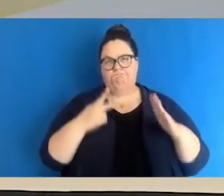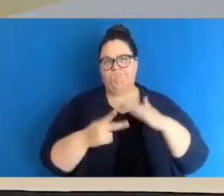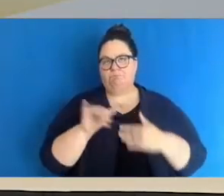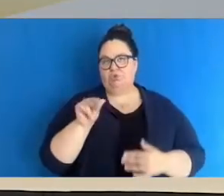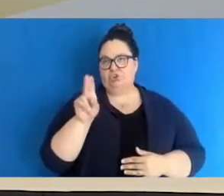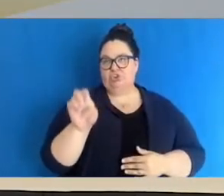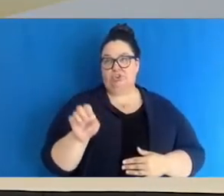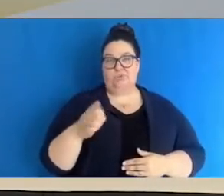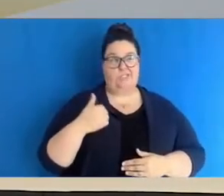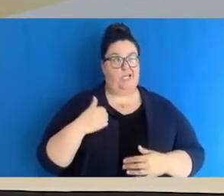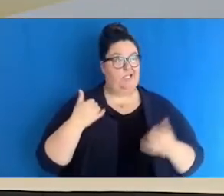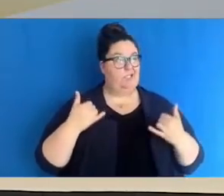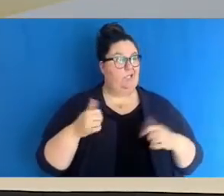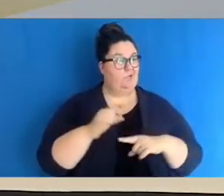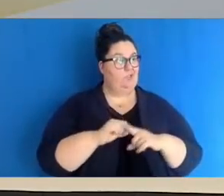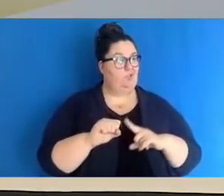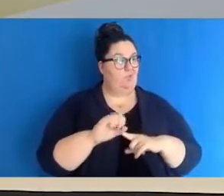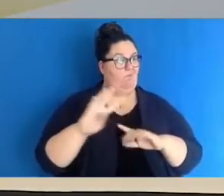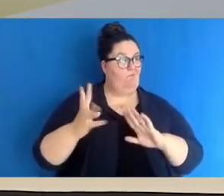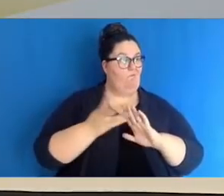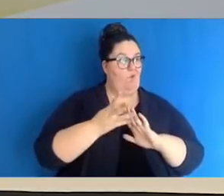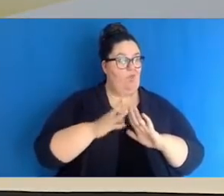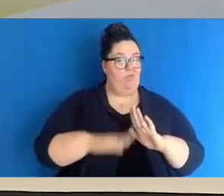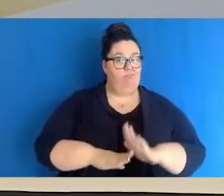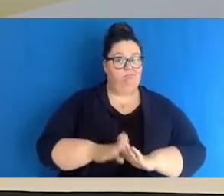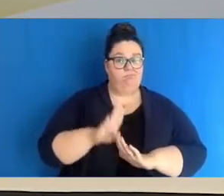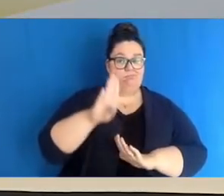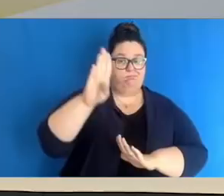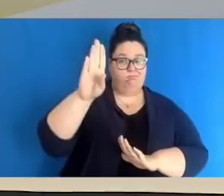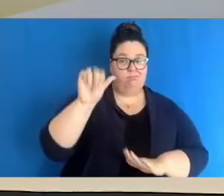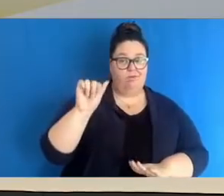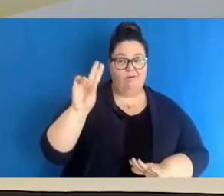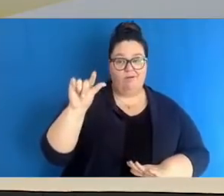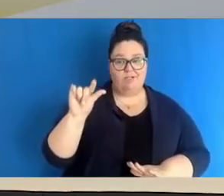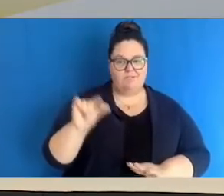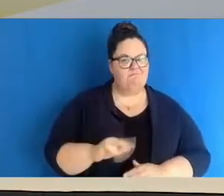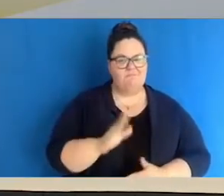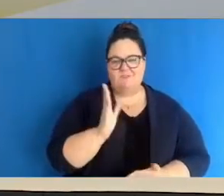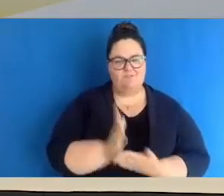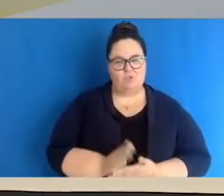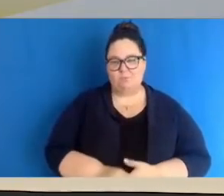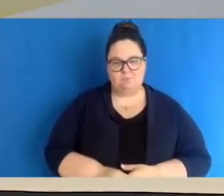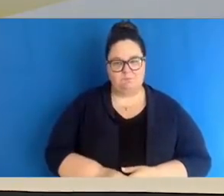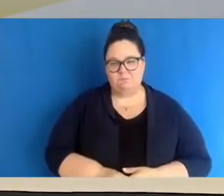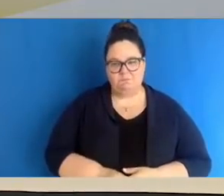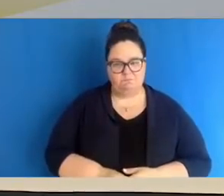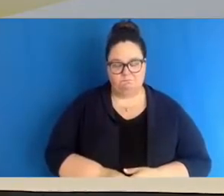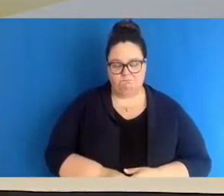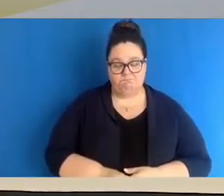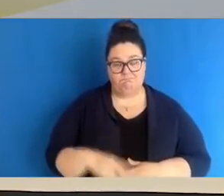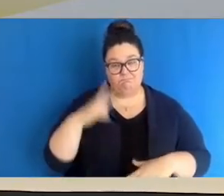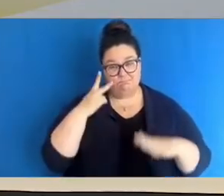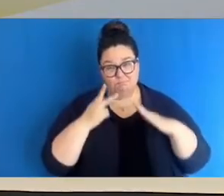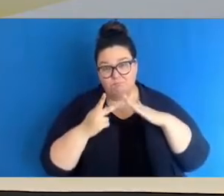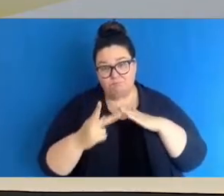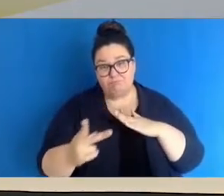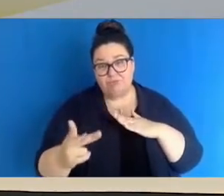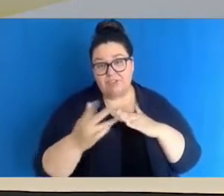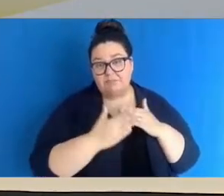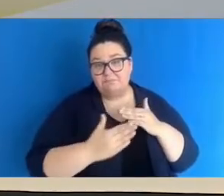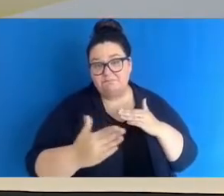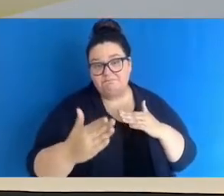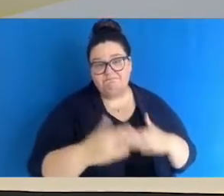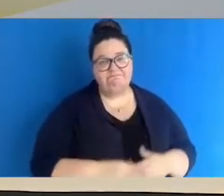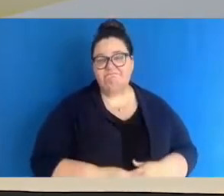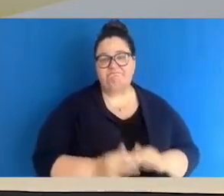Canada would be in the fourth wave this early here in August. And we cannot predict with any certainty what